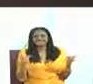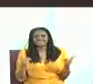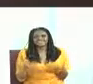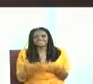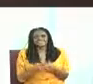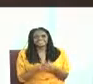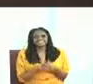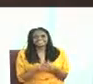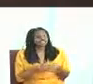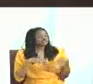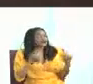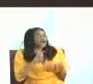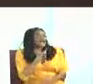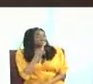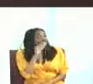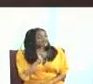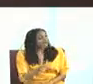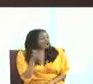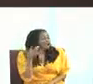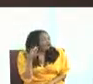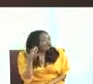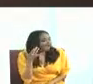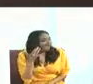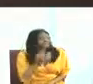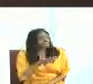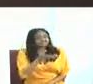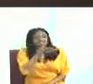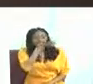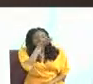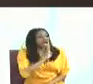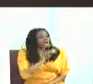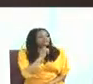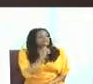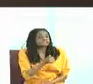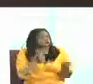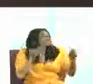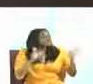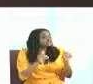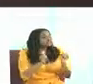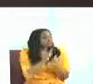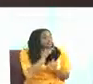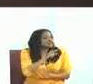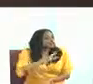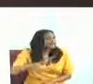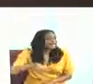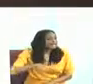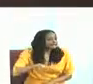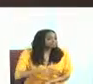So I say that to say this. God ain't through with you yet.